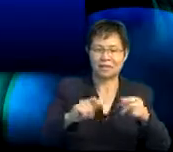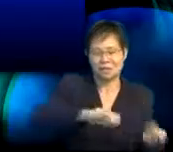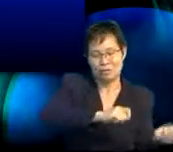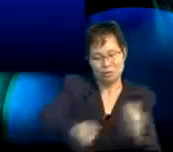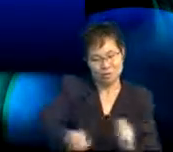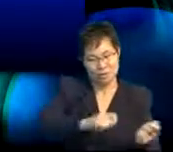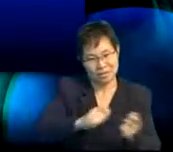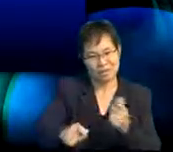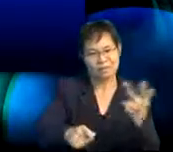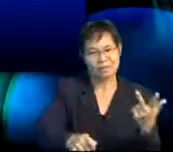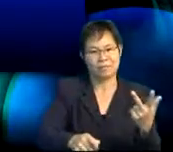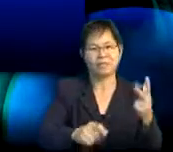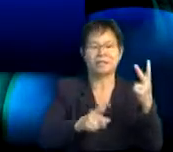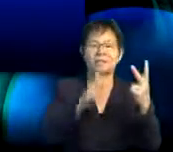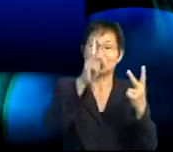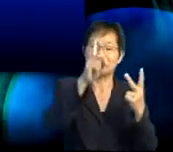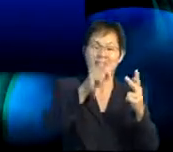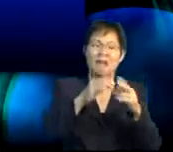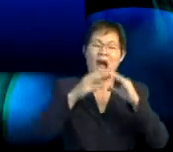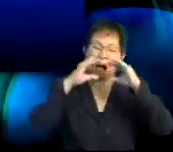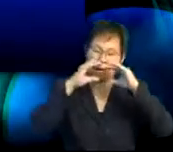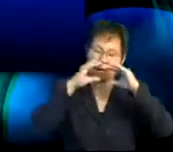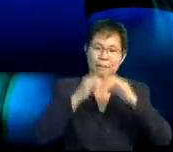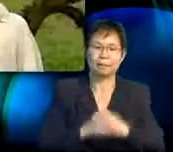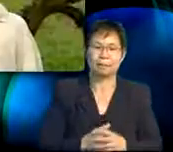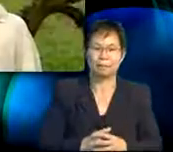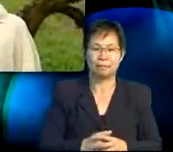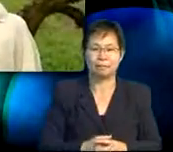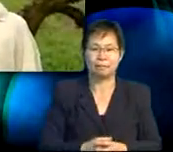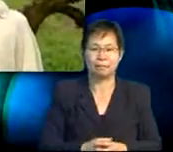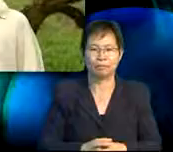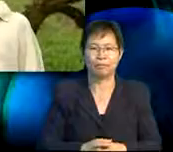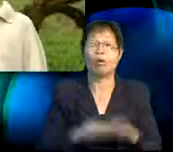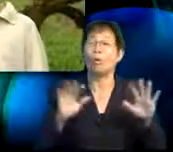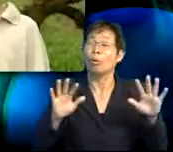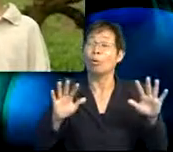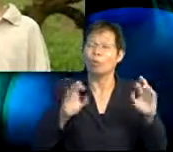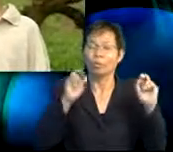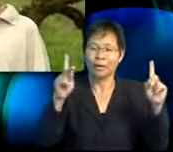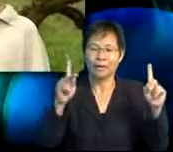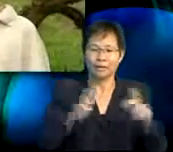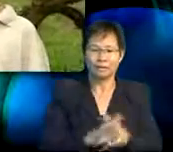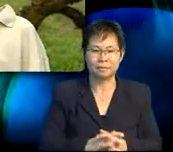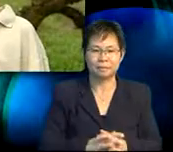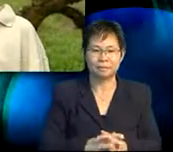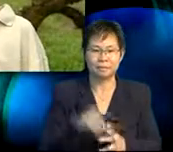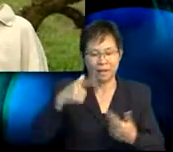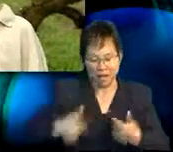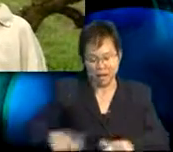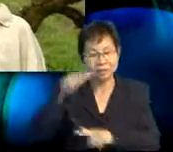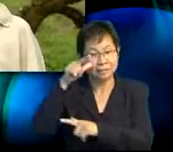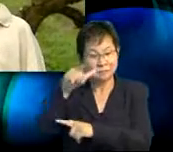canai? Or D. burgers? Oh, okay. Let's